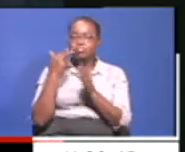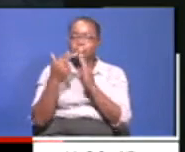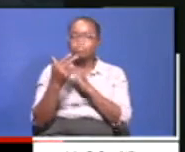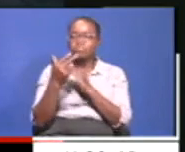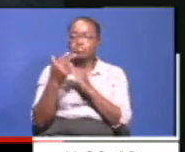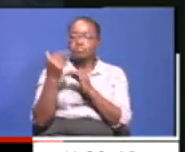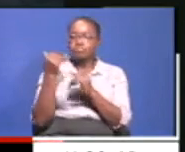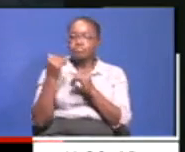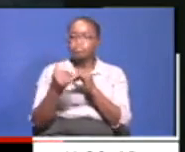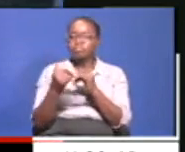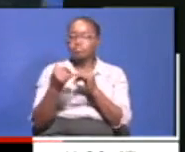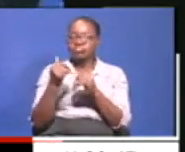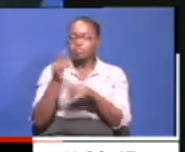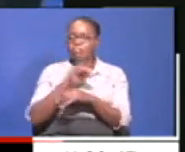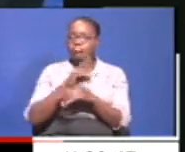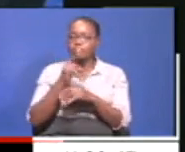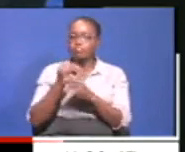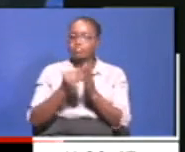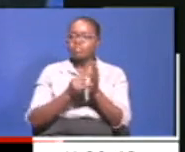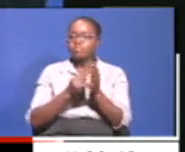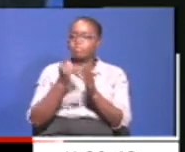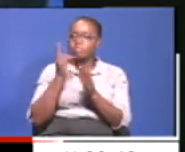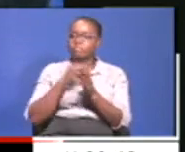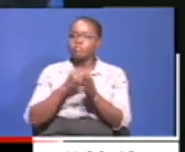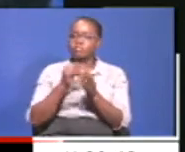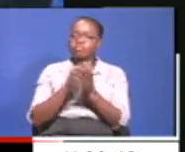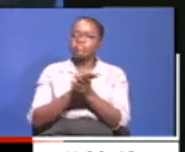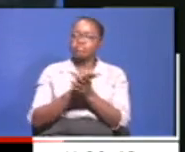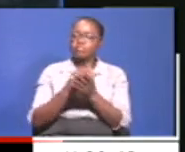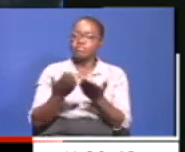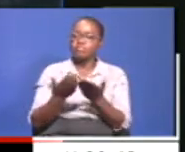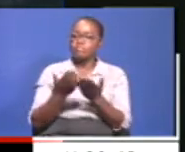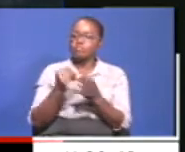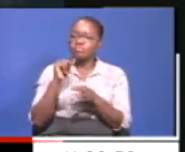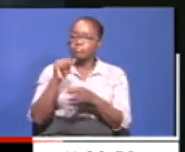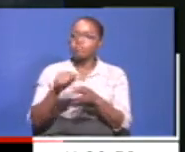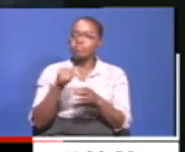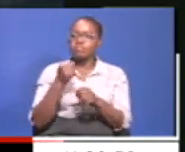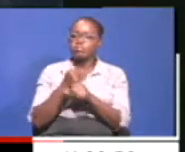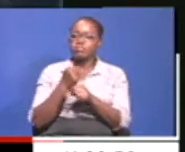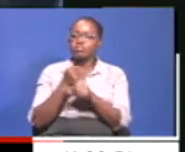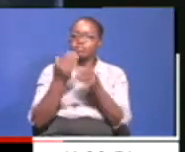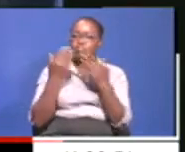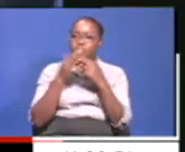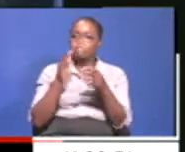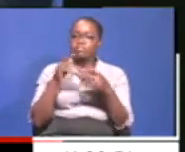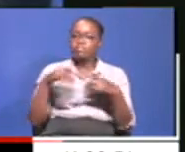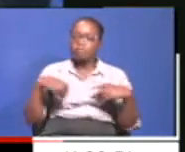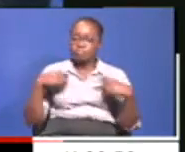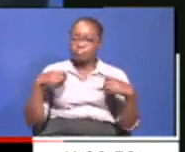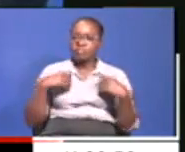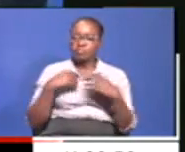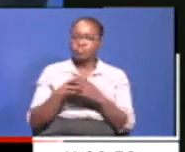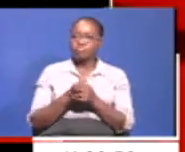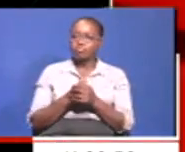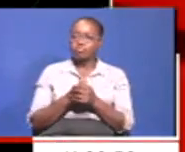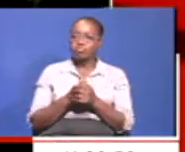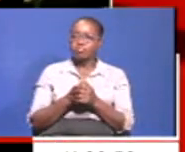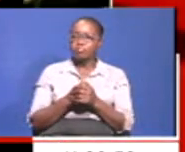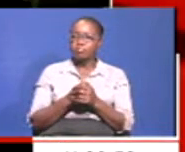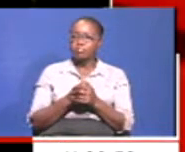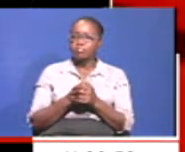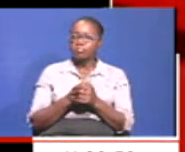is to finish. We'll do our level best wherever we can and finish proudly Kenyan. Well, and for you,